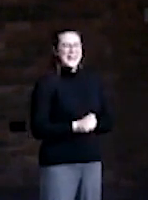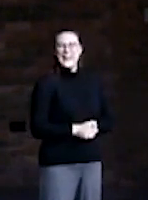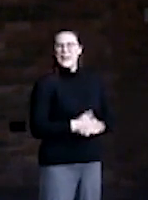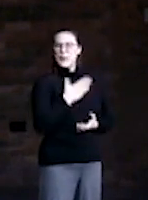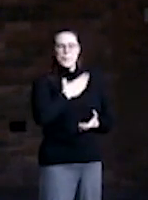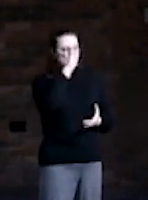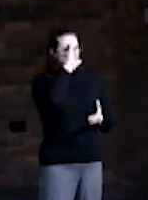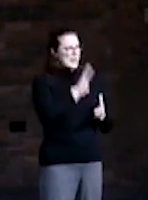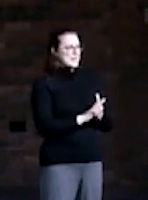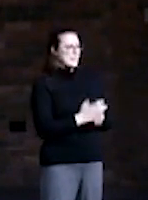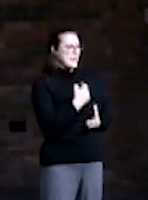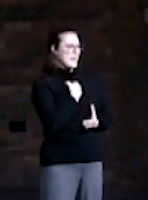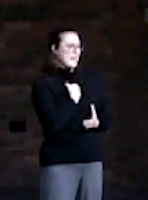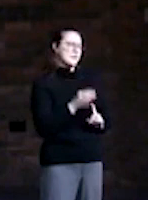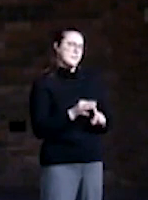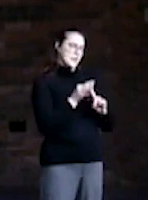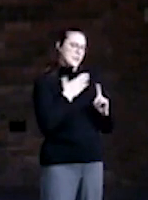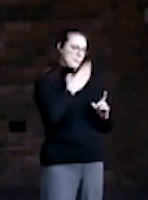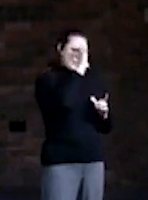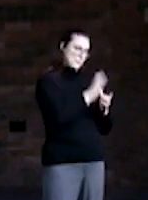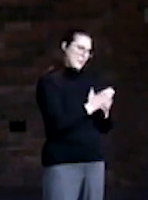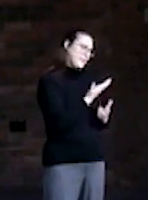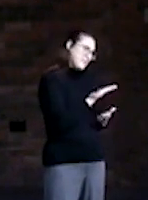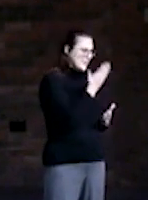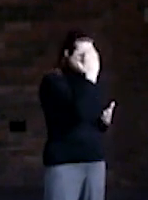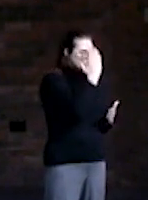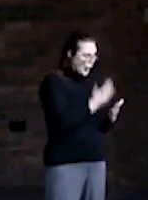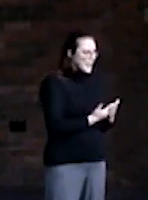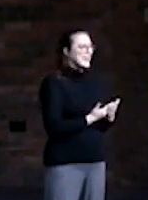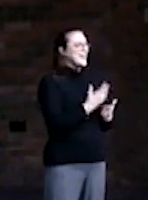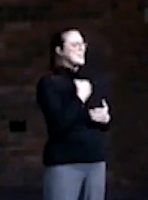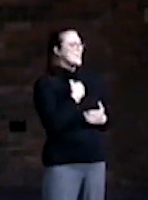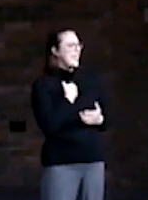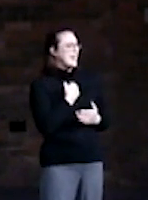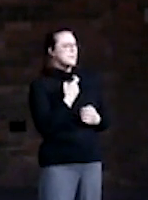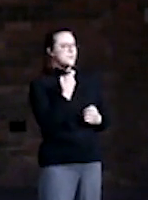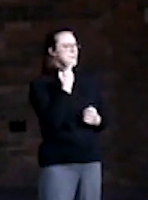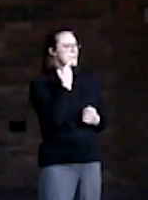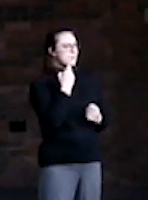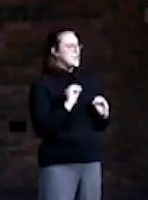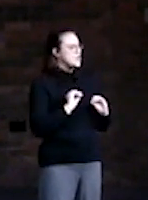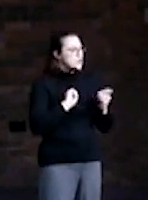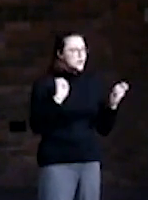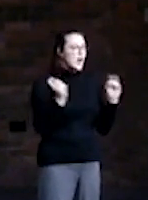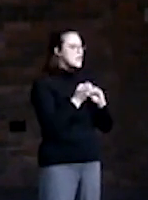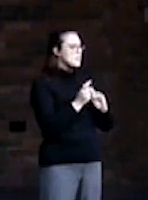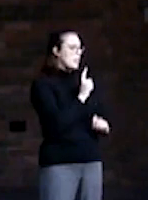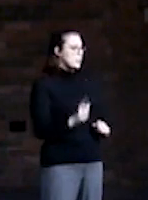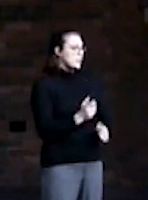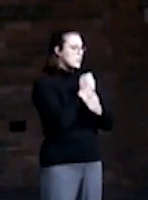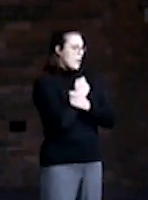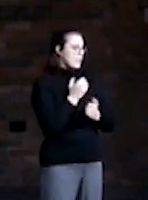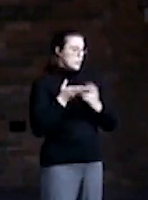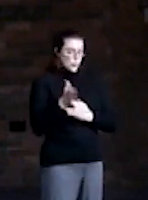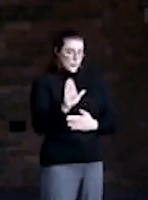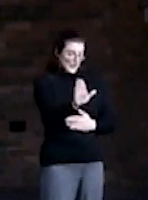My husband and I, especially my husband as a son, and I have just been transformed by the Lord's love in his life.